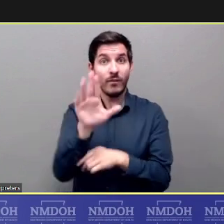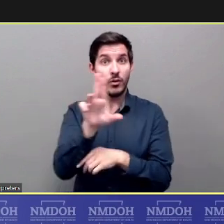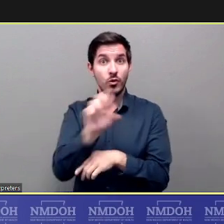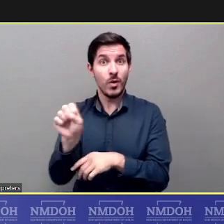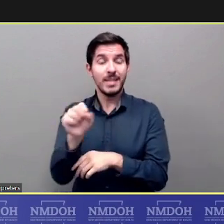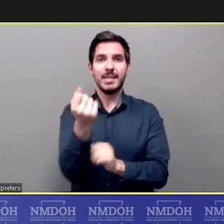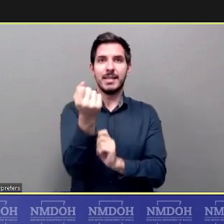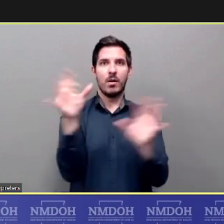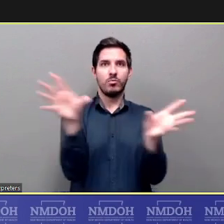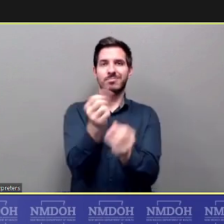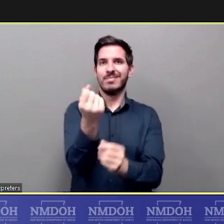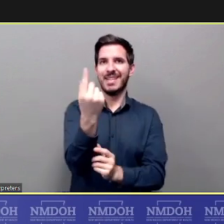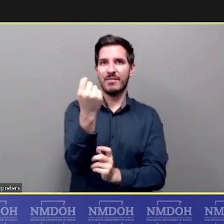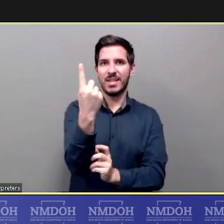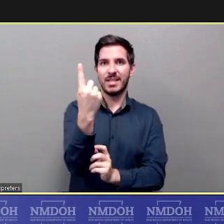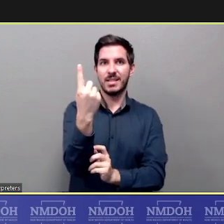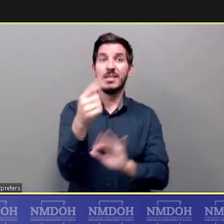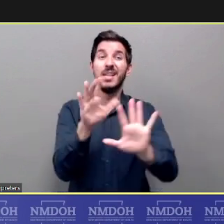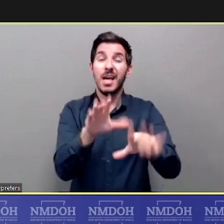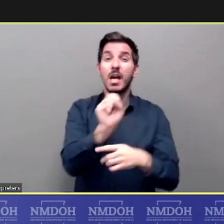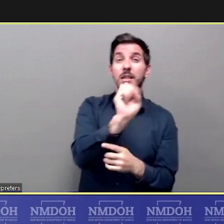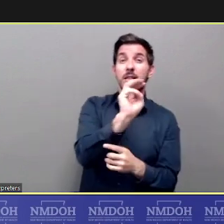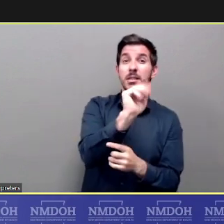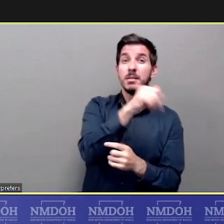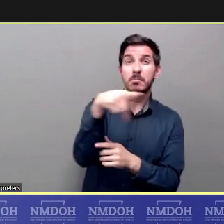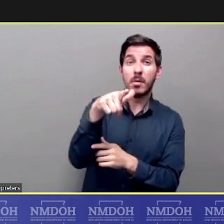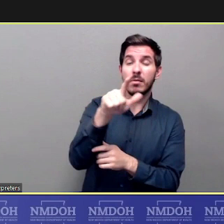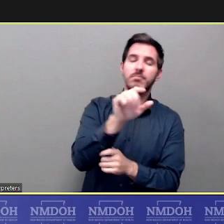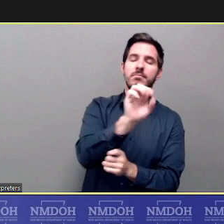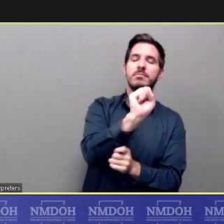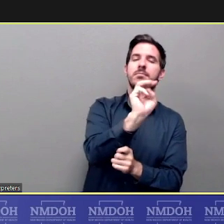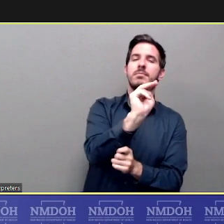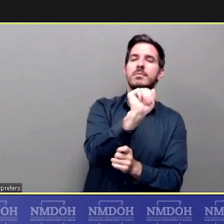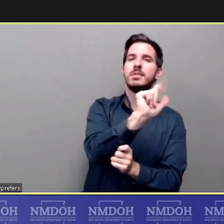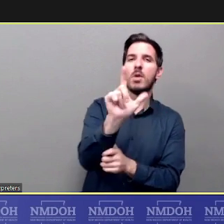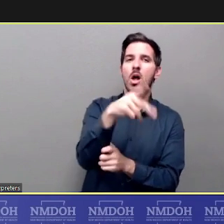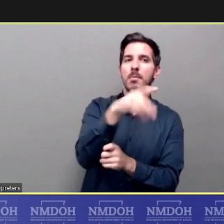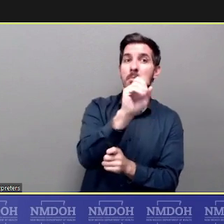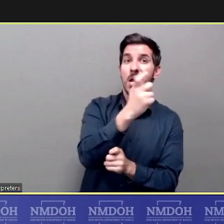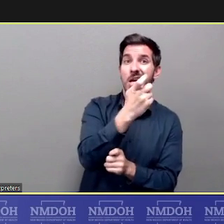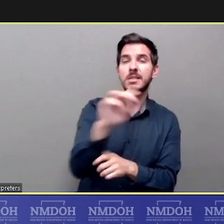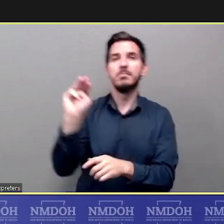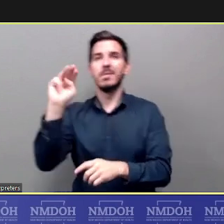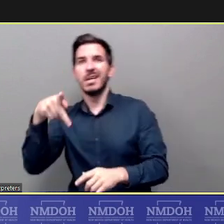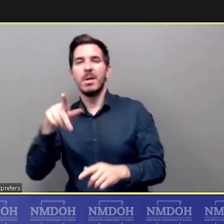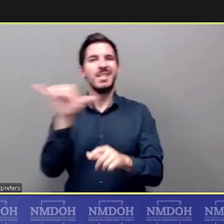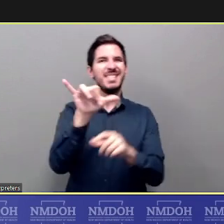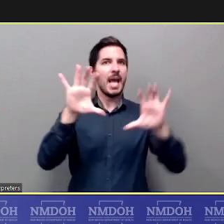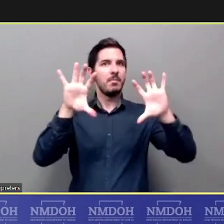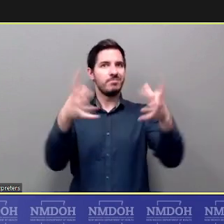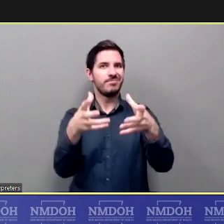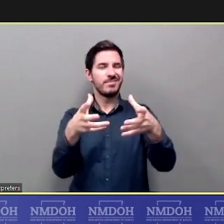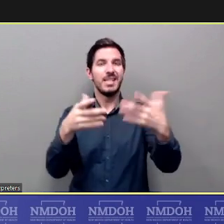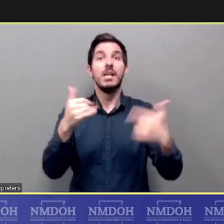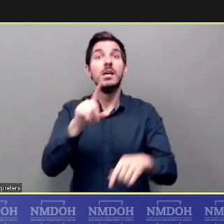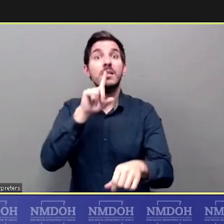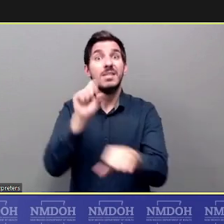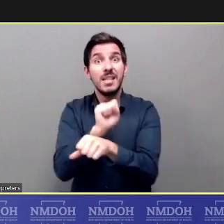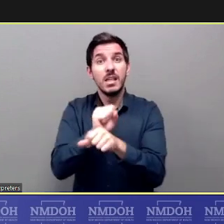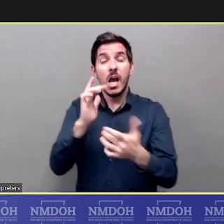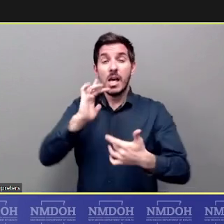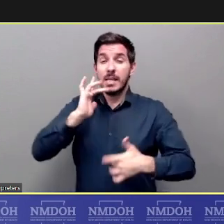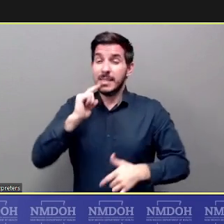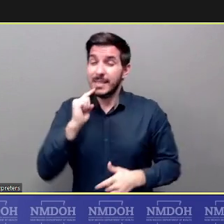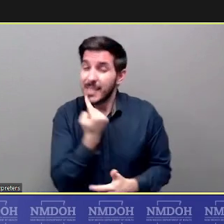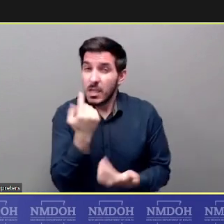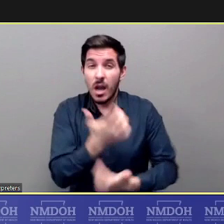same family as smallpox, and it doesn't usually cause serious illness, but it can result in painful lesions or sores, rarely